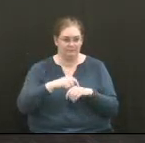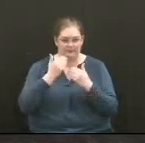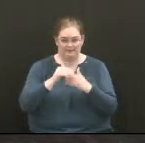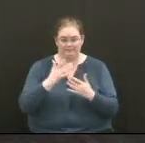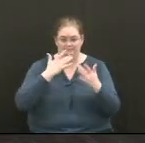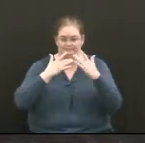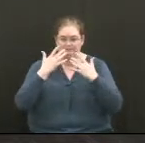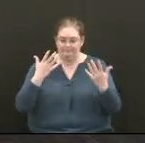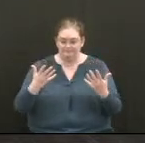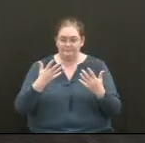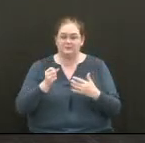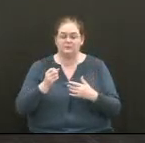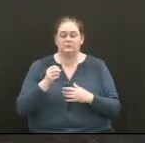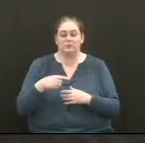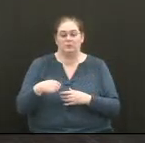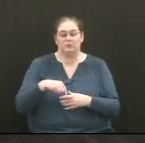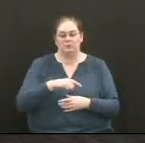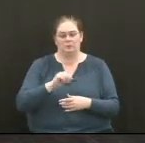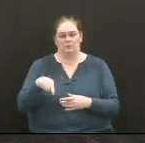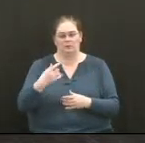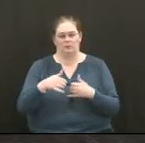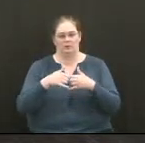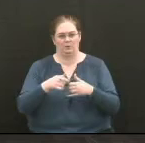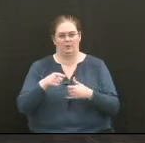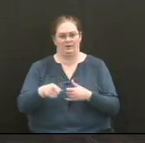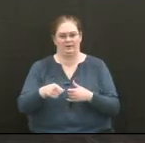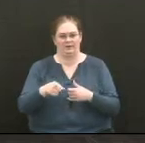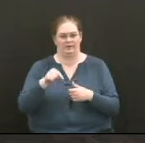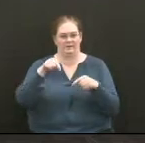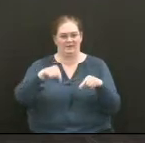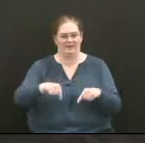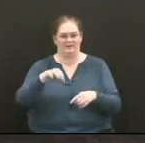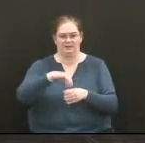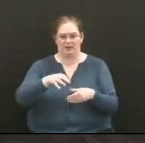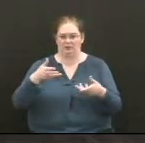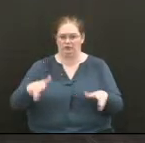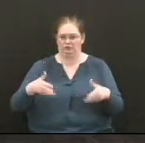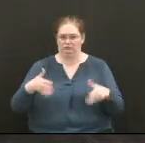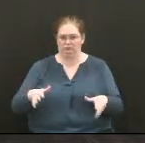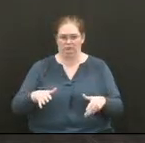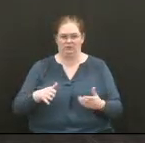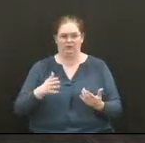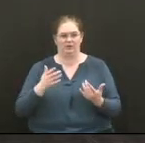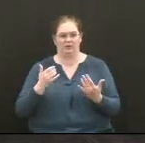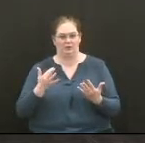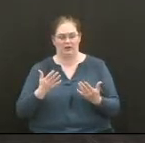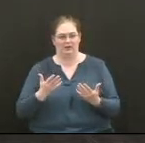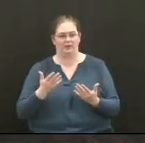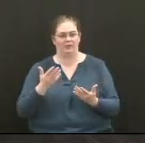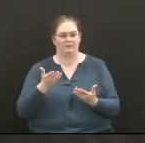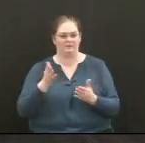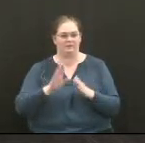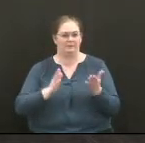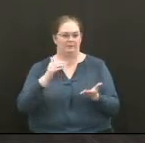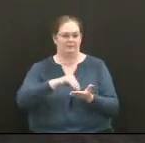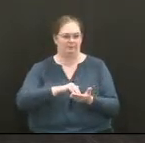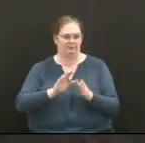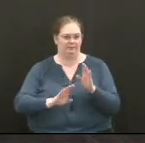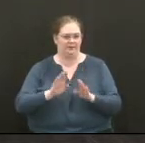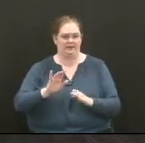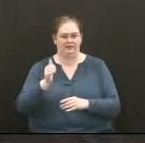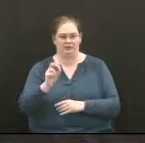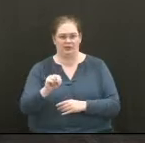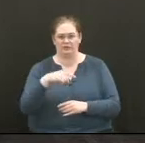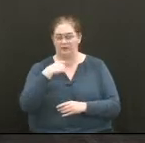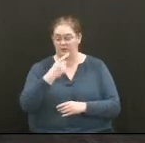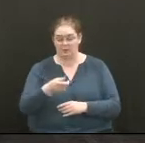under, and so we are only awarding them this election, and then we are going to go out to bid again probably in January, and they've been